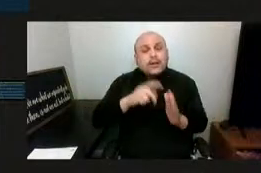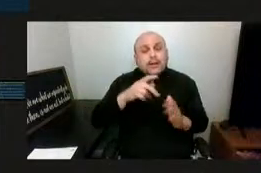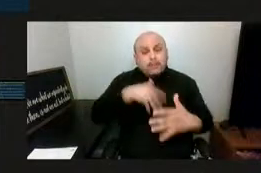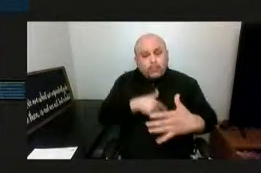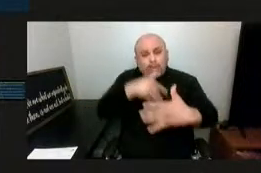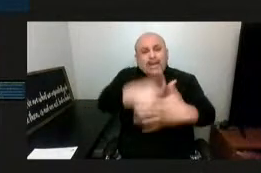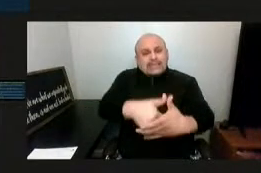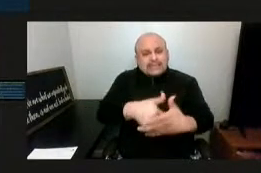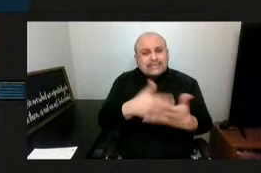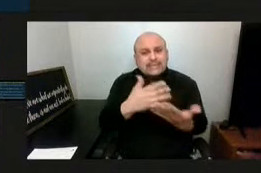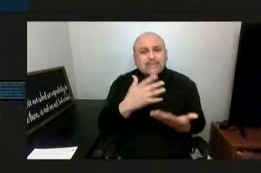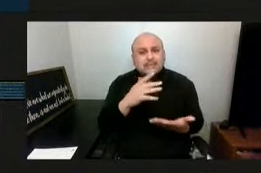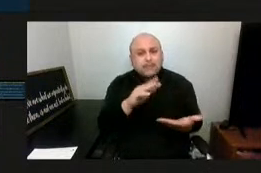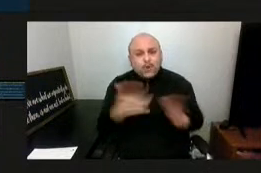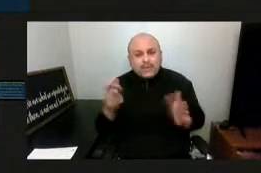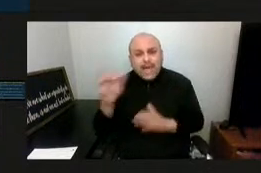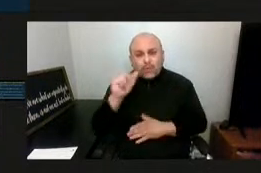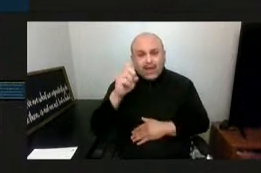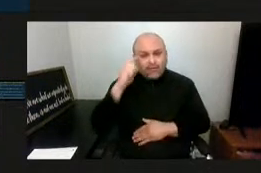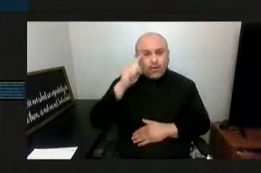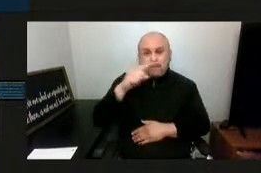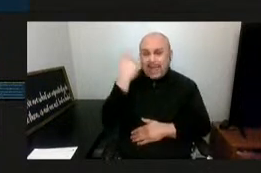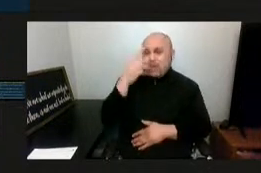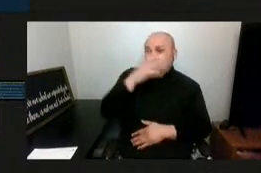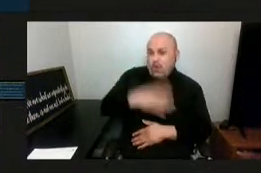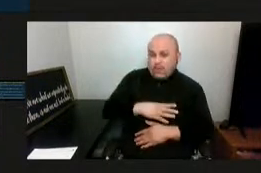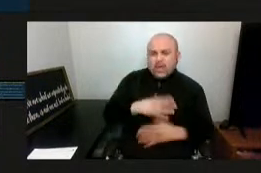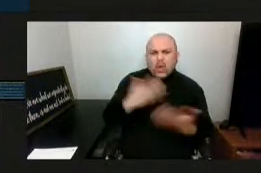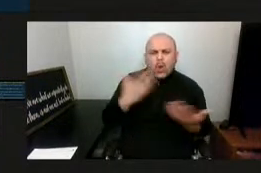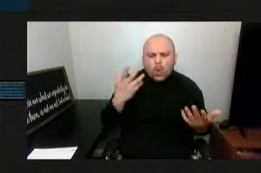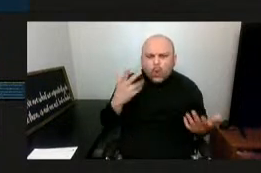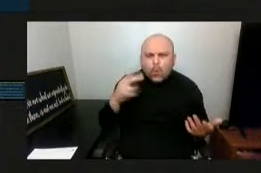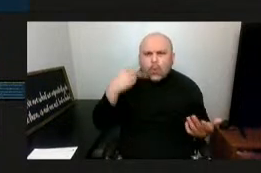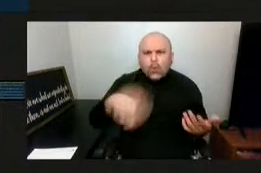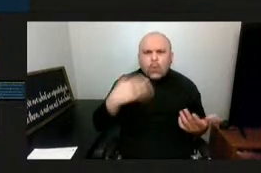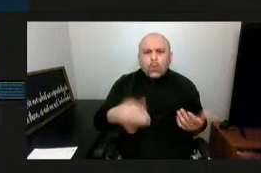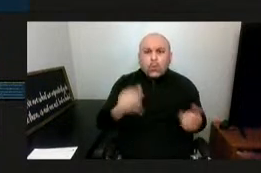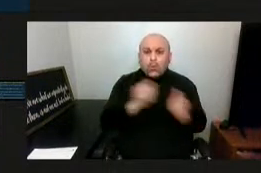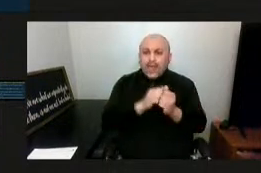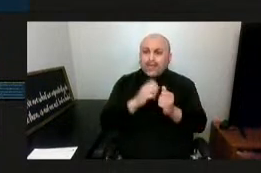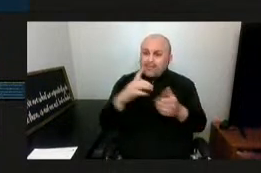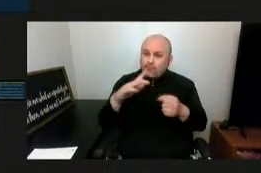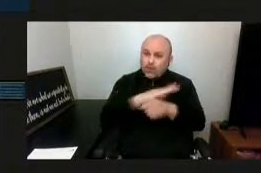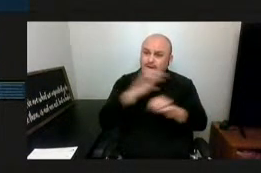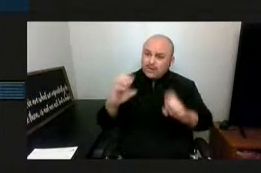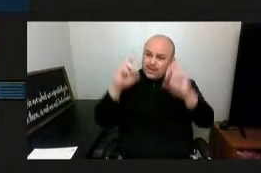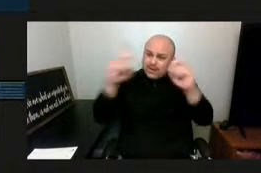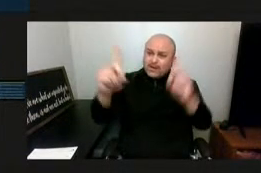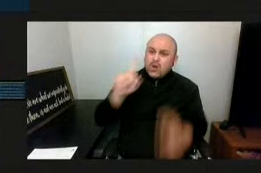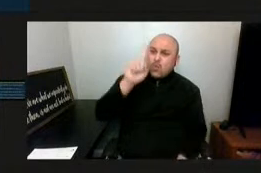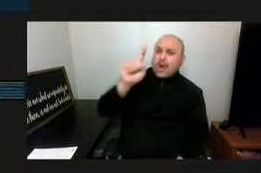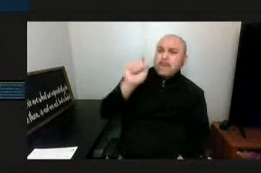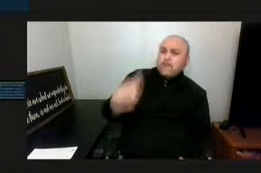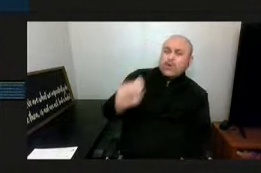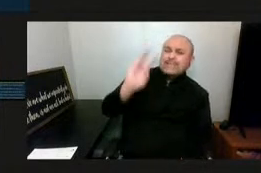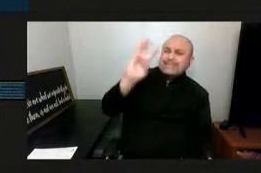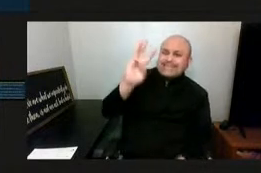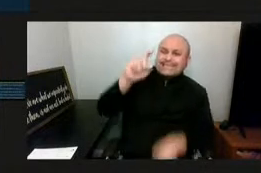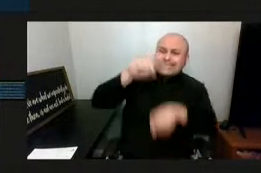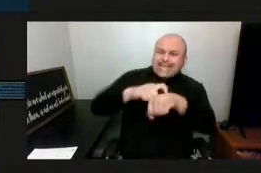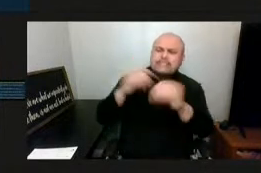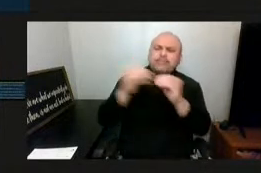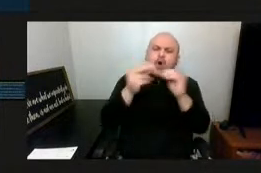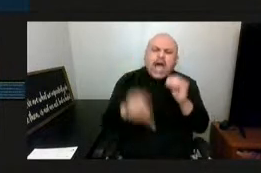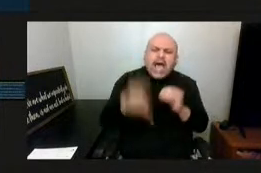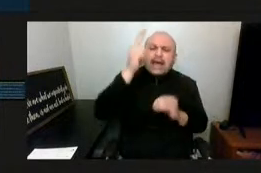for Black women with a completed education is 1.6 times higher than the rate